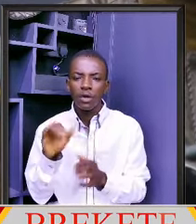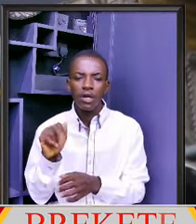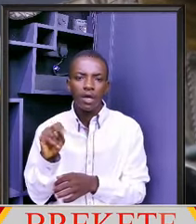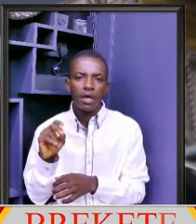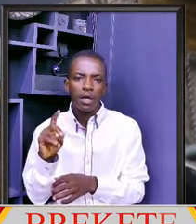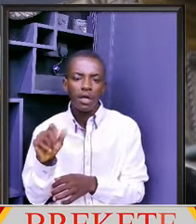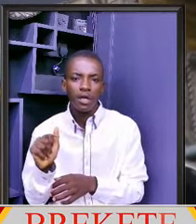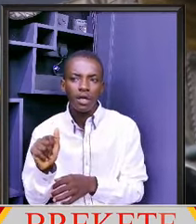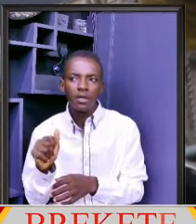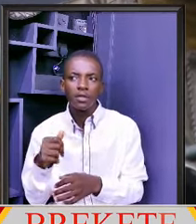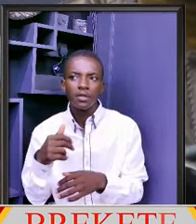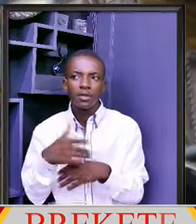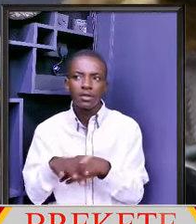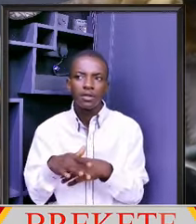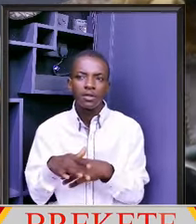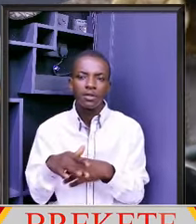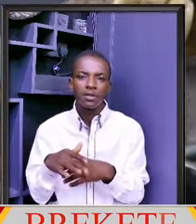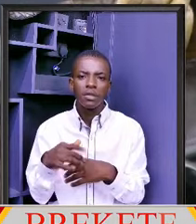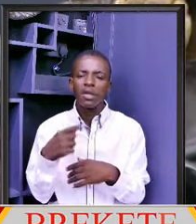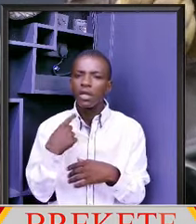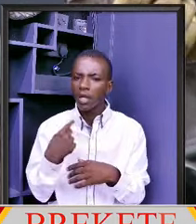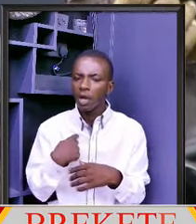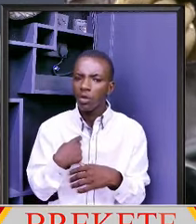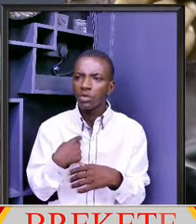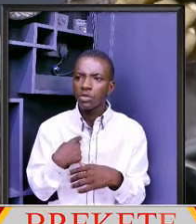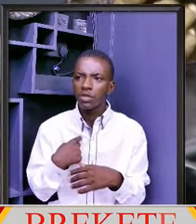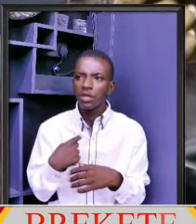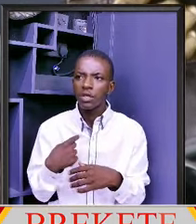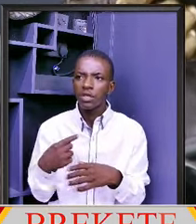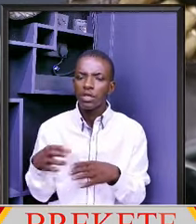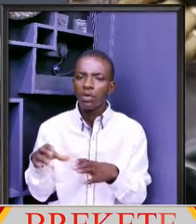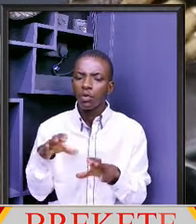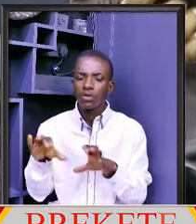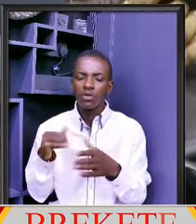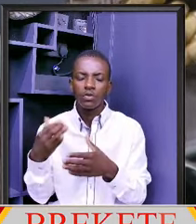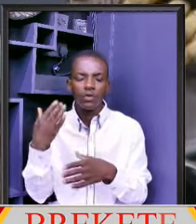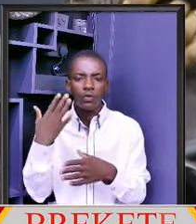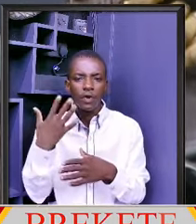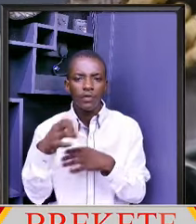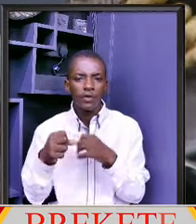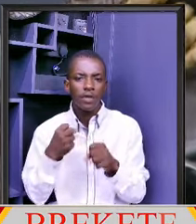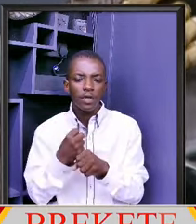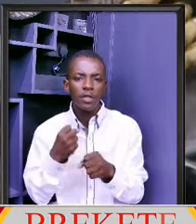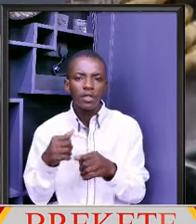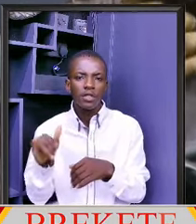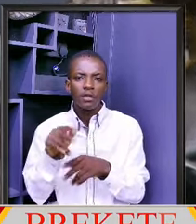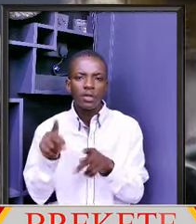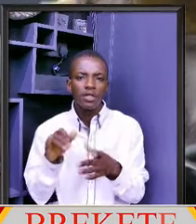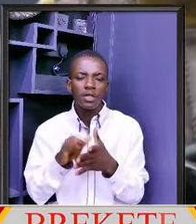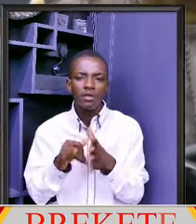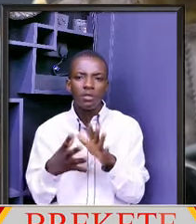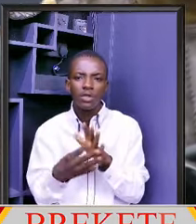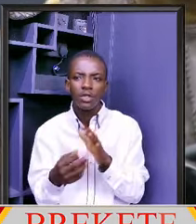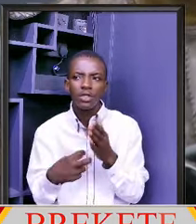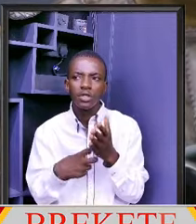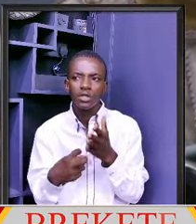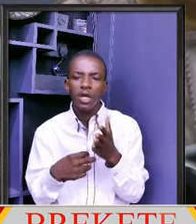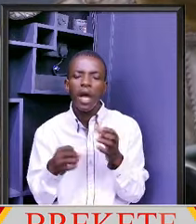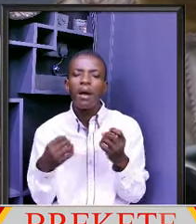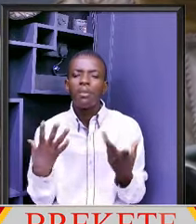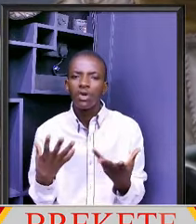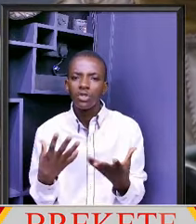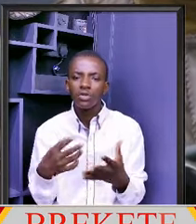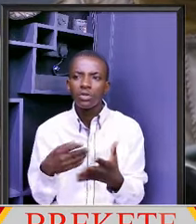10,000, you said 9,000, you tell us. And the one we did for 5 years, you are still the same person print our ticket. How much you